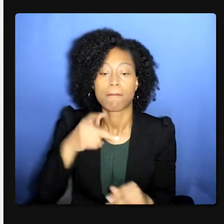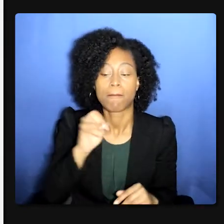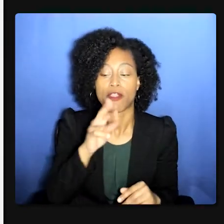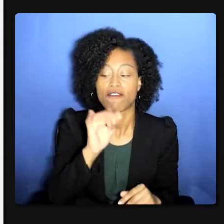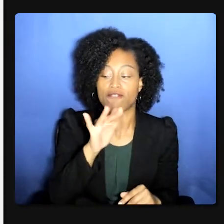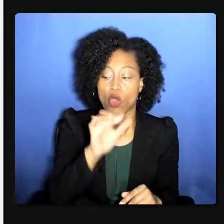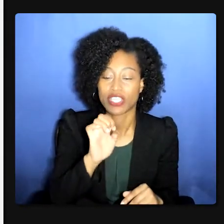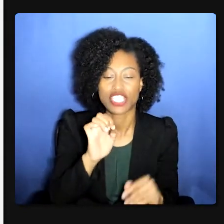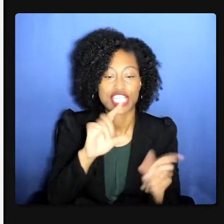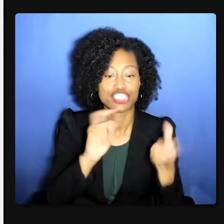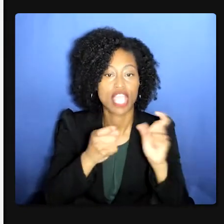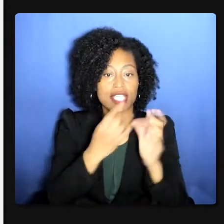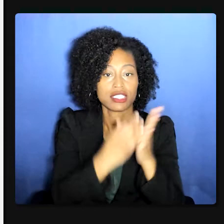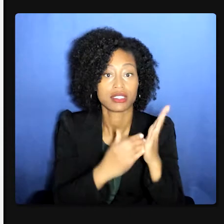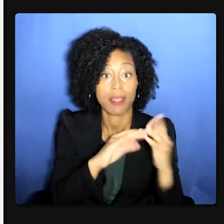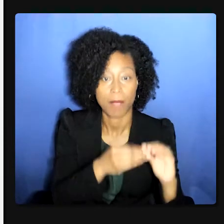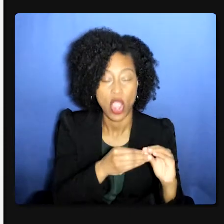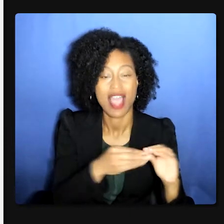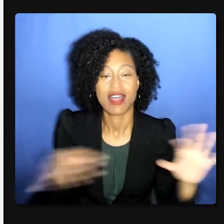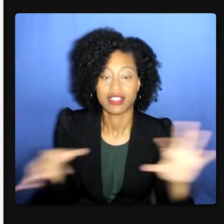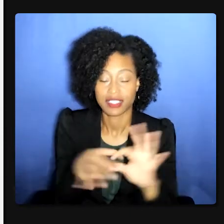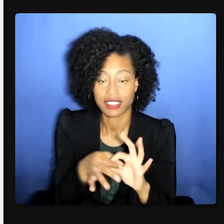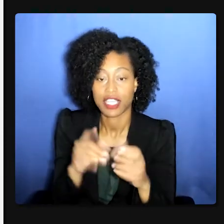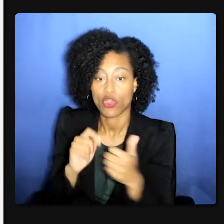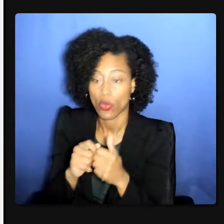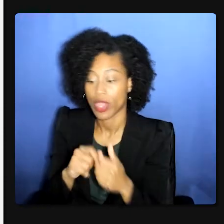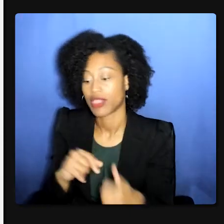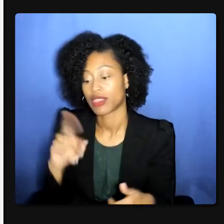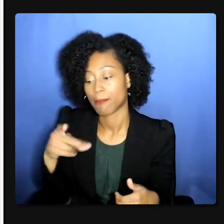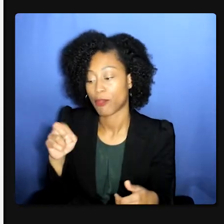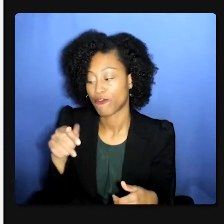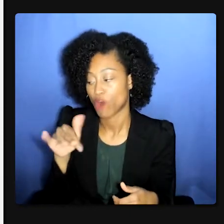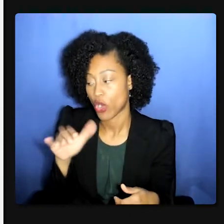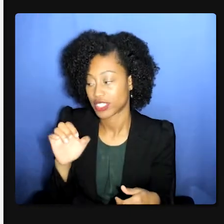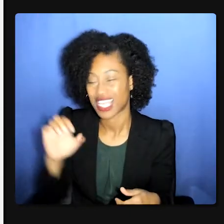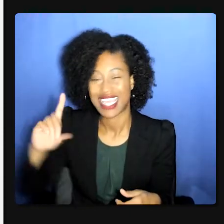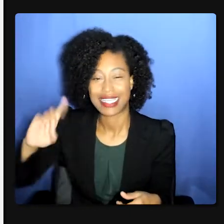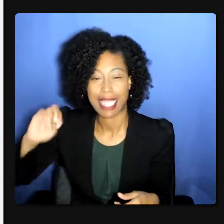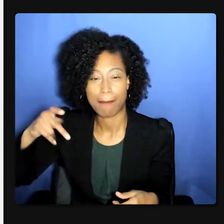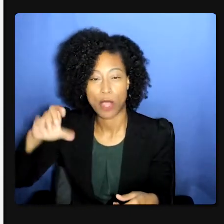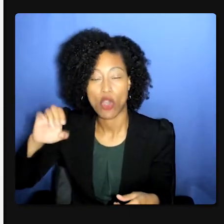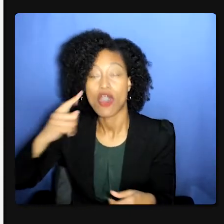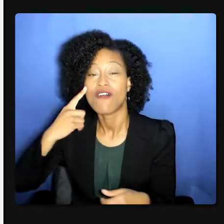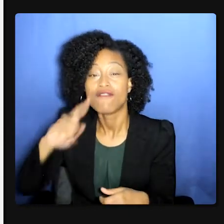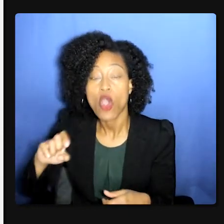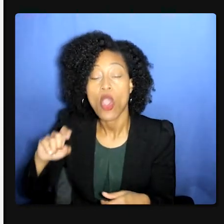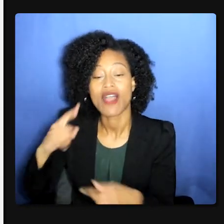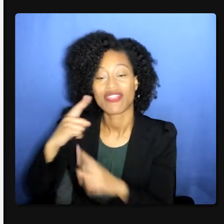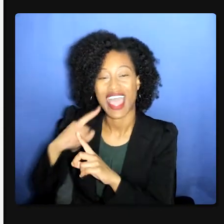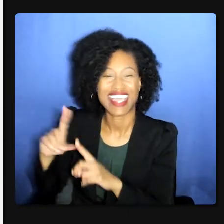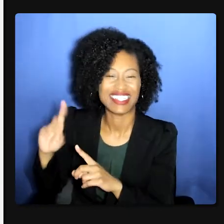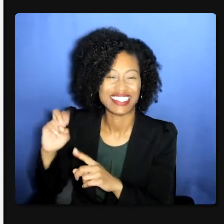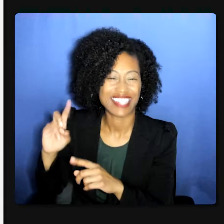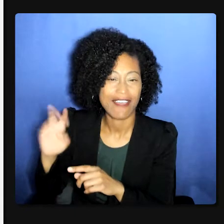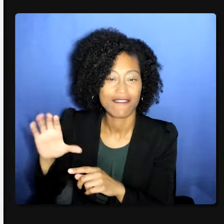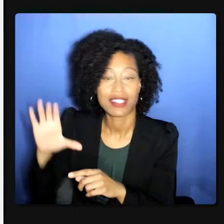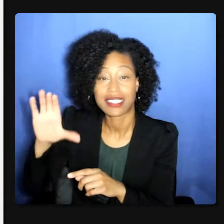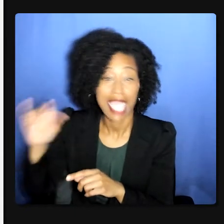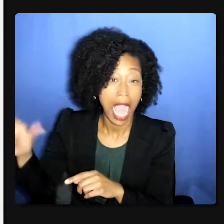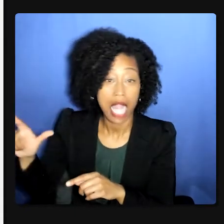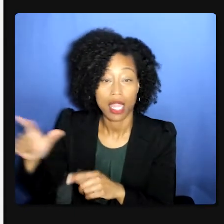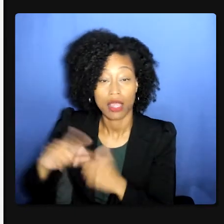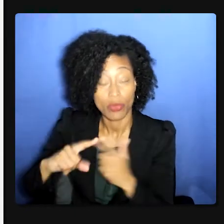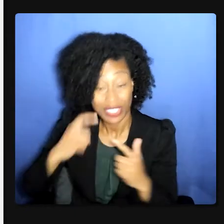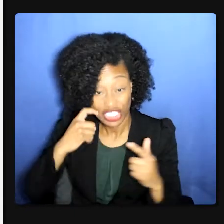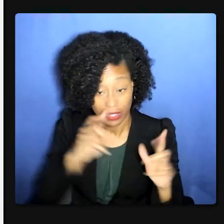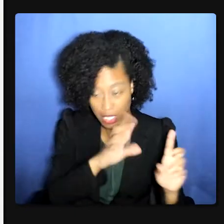list number, then it syncs the code from the Perforce depo at that CL. Now you can view the output of each step interactively like